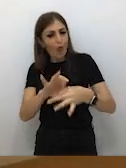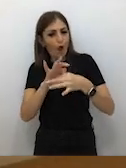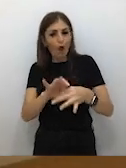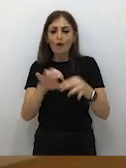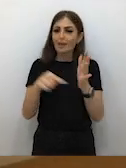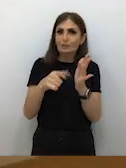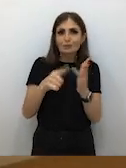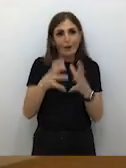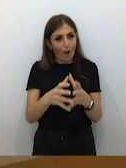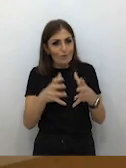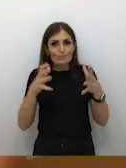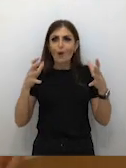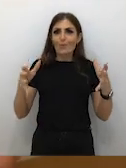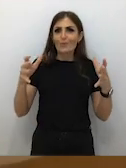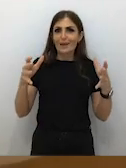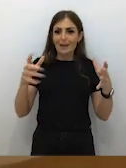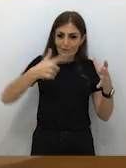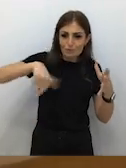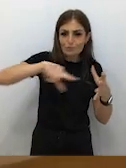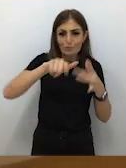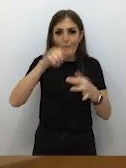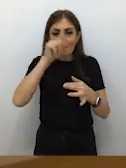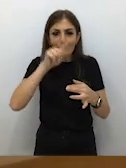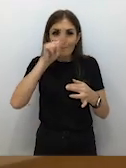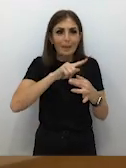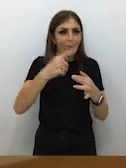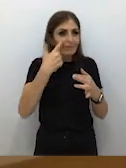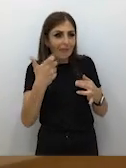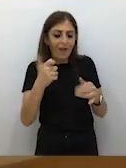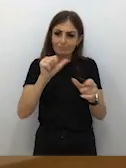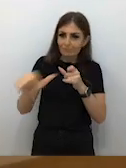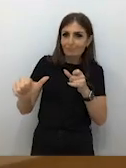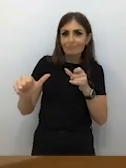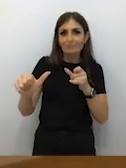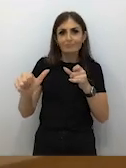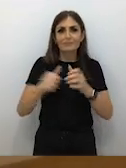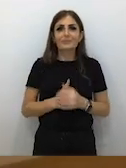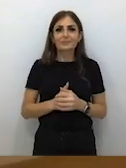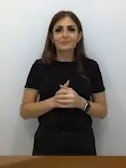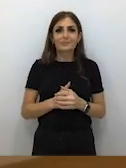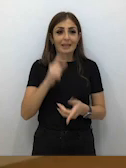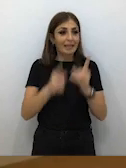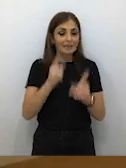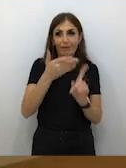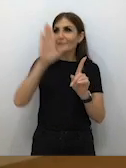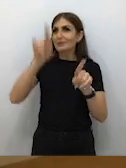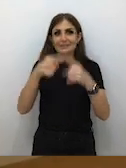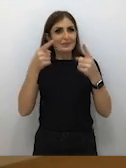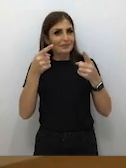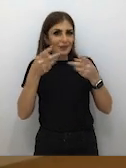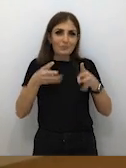like belonging to a growing club of luminaries who have carved out fascinating and enterprising and